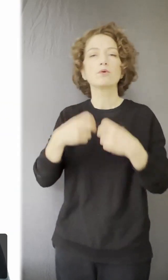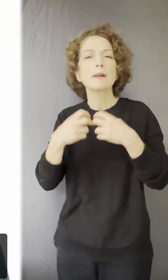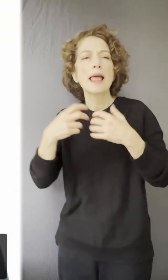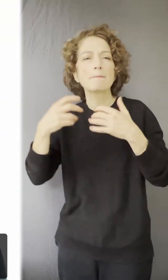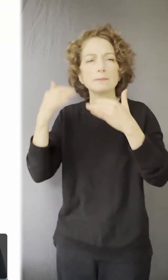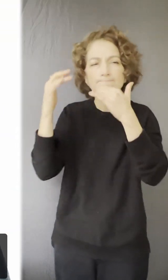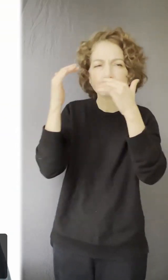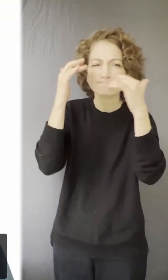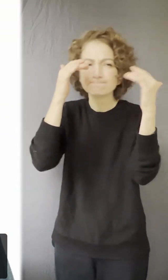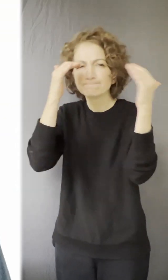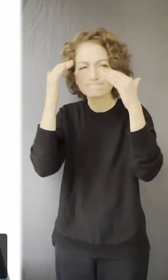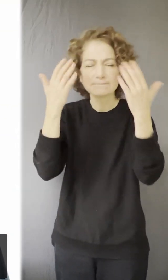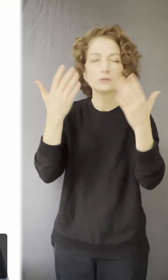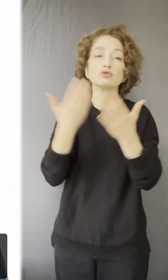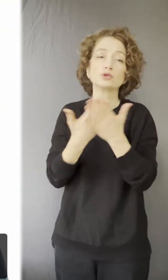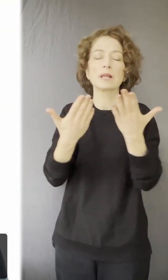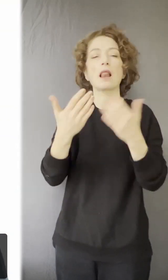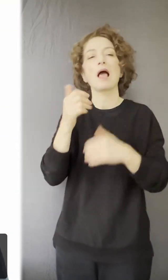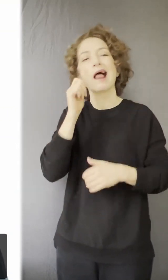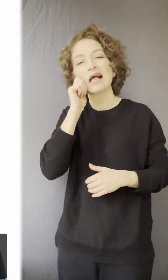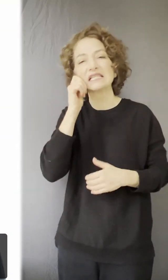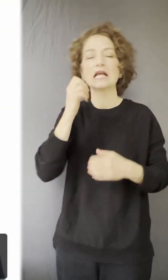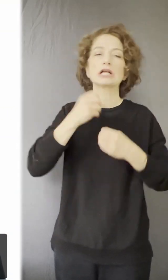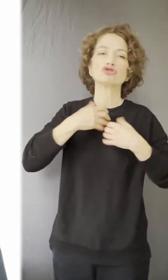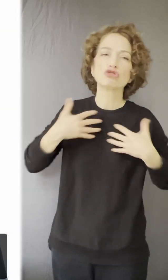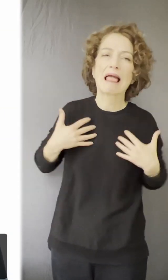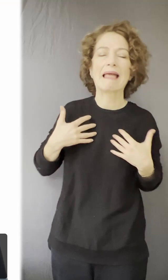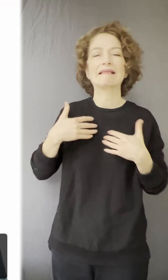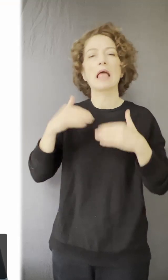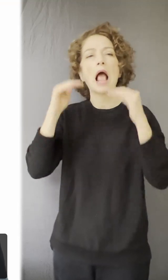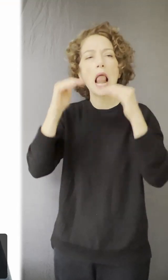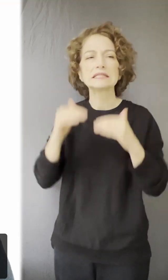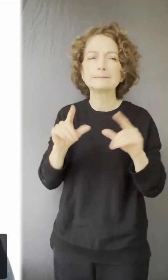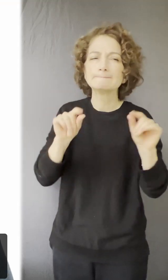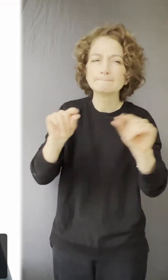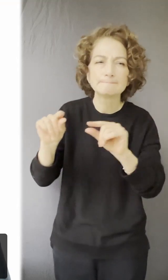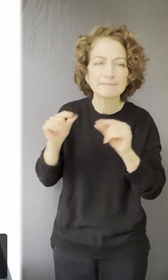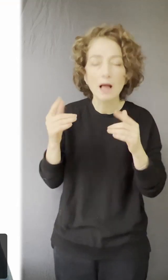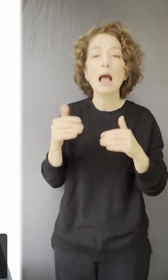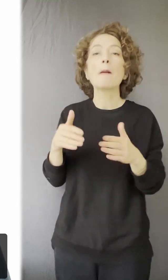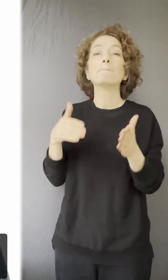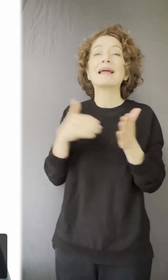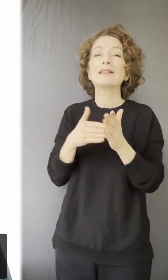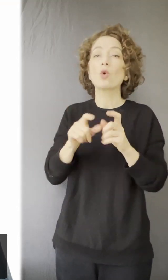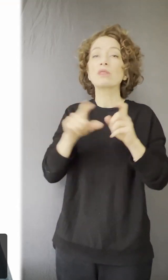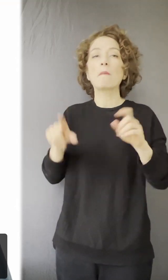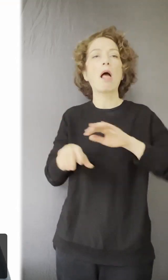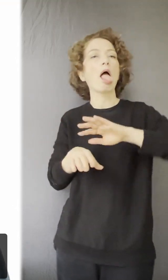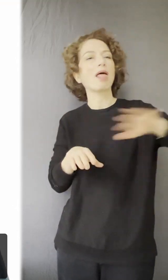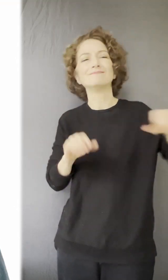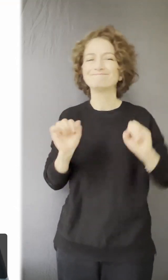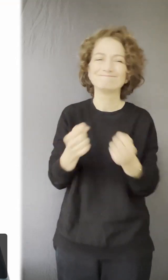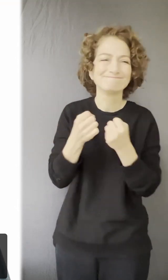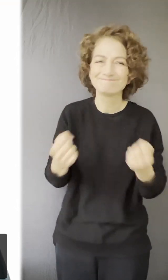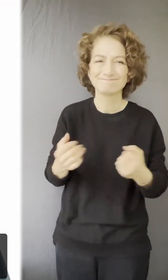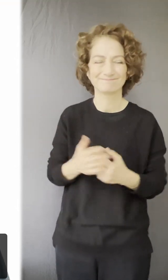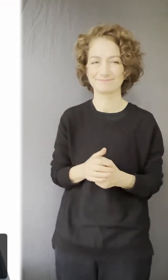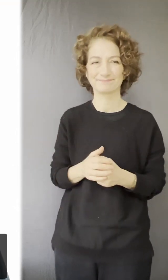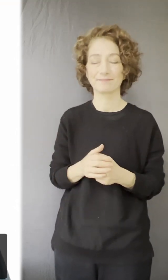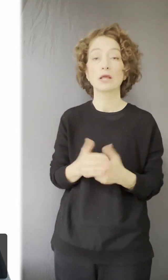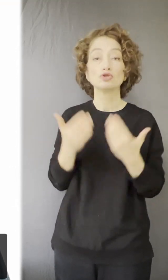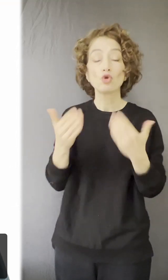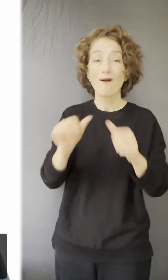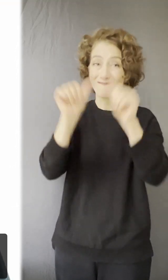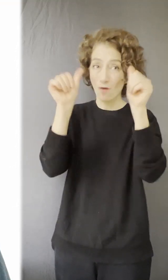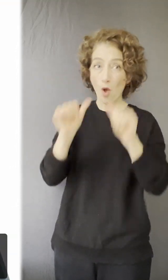This image helps me see how intersectionality works, and while when talking about social issues like race, gender,